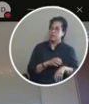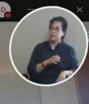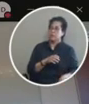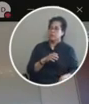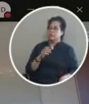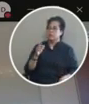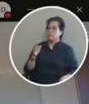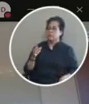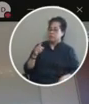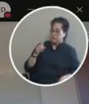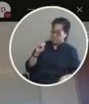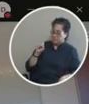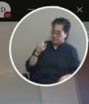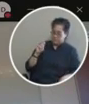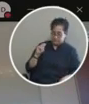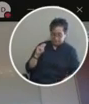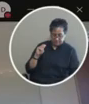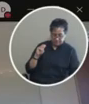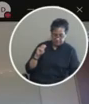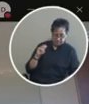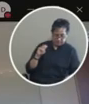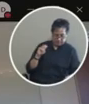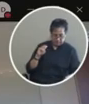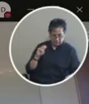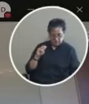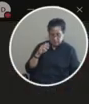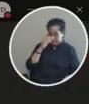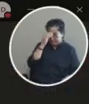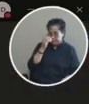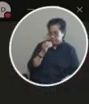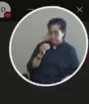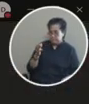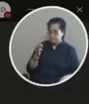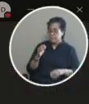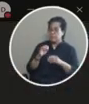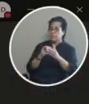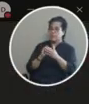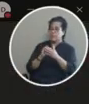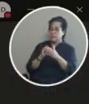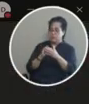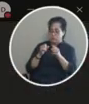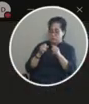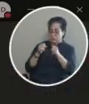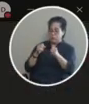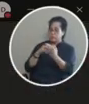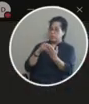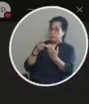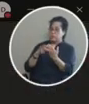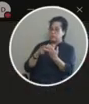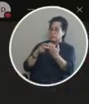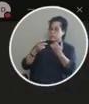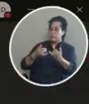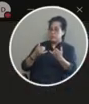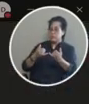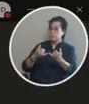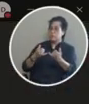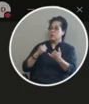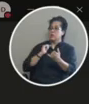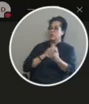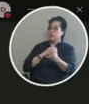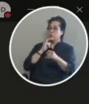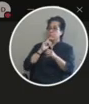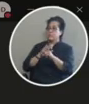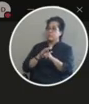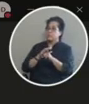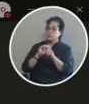So, San Rodriguez City Engineer, just want to reiterate that the street program, as it stands today, our commitment is to